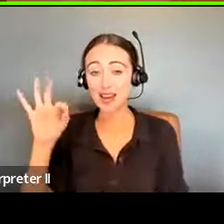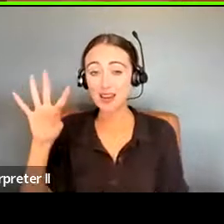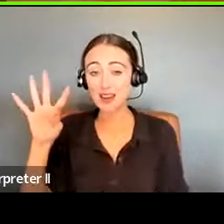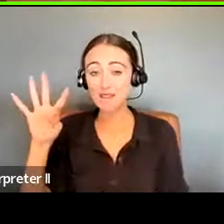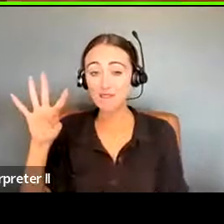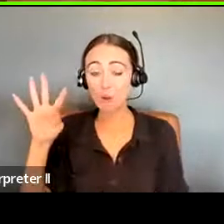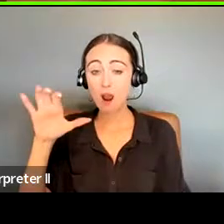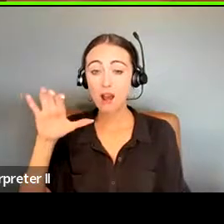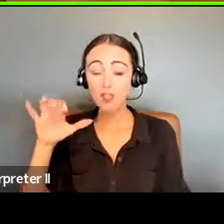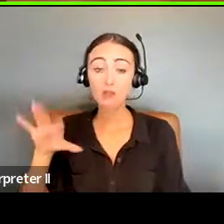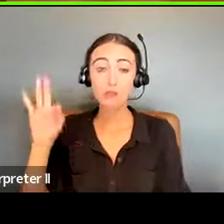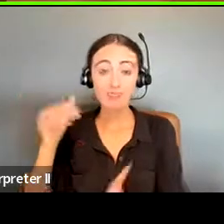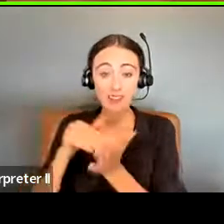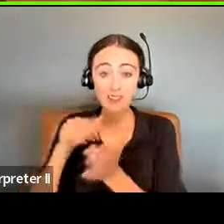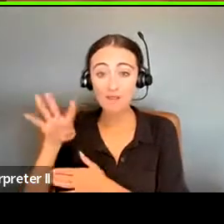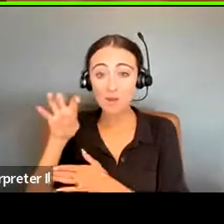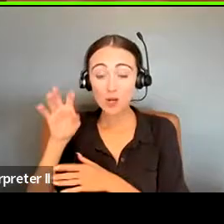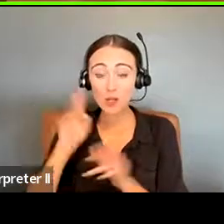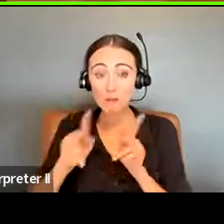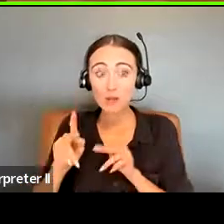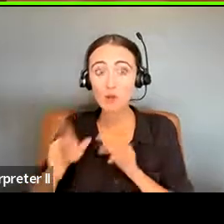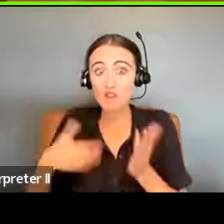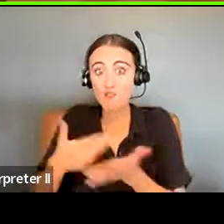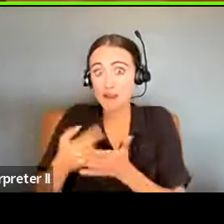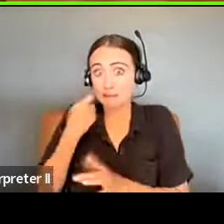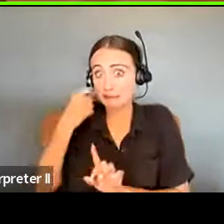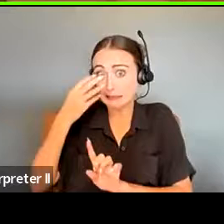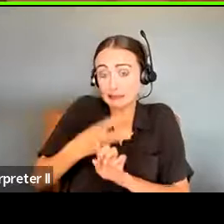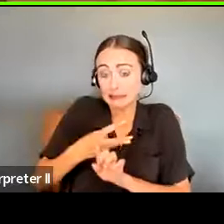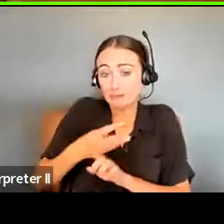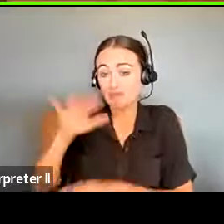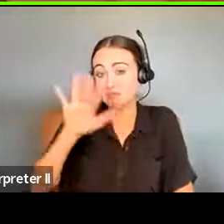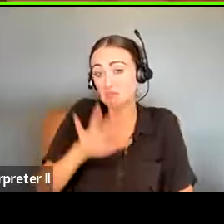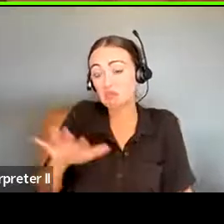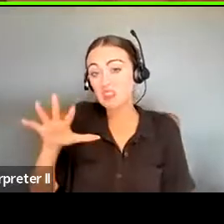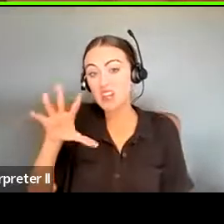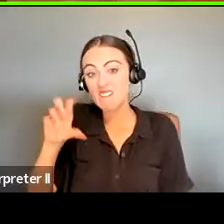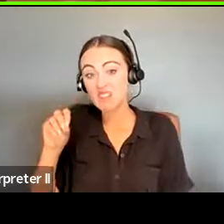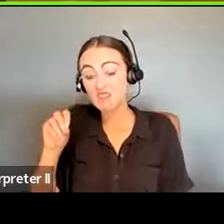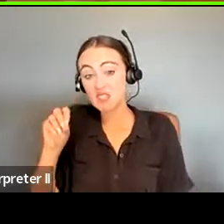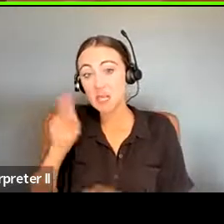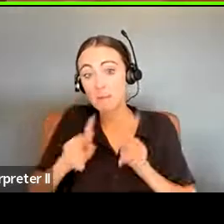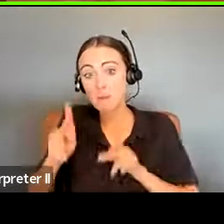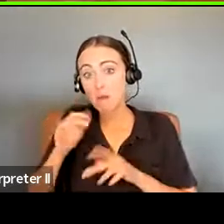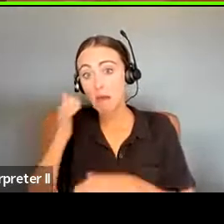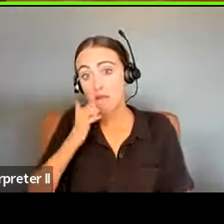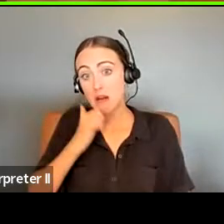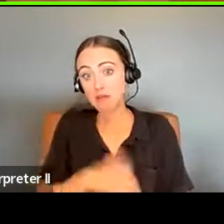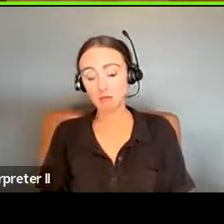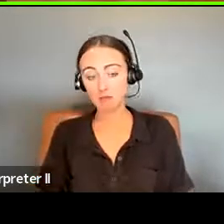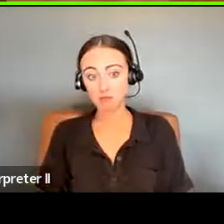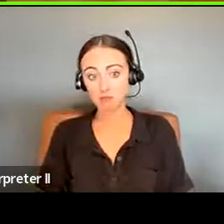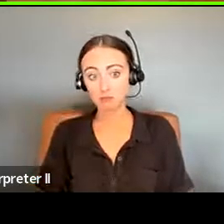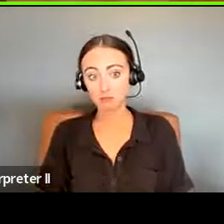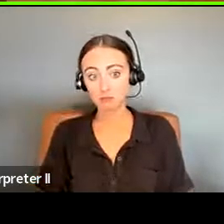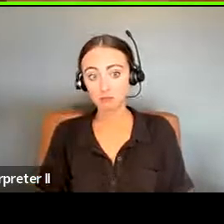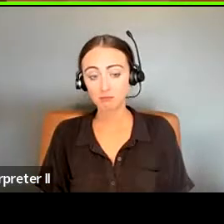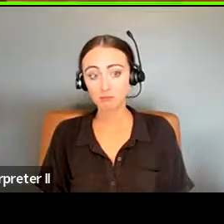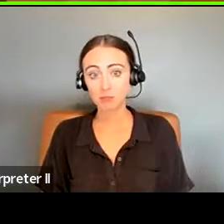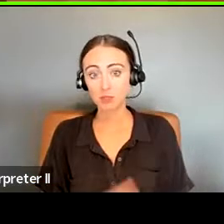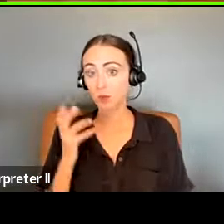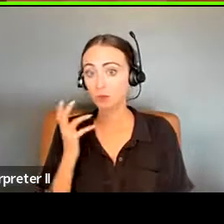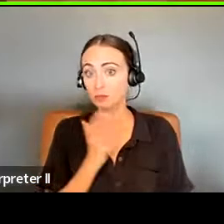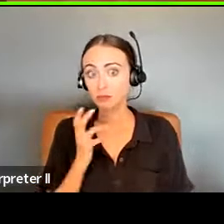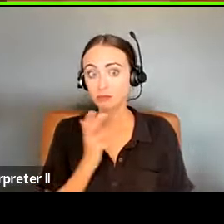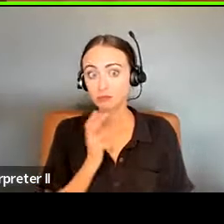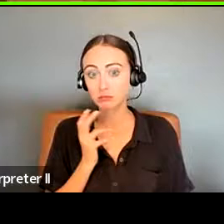9,400 people have come in the last 6 months. That's an average of 50 people a day. That's not a volume,